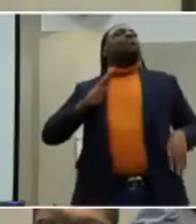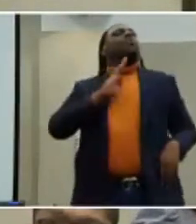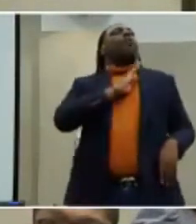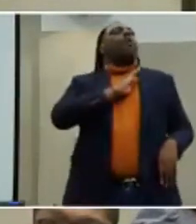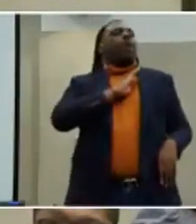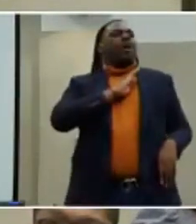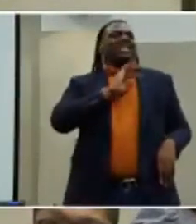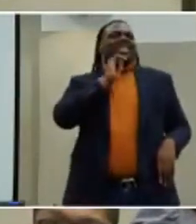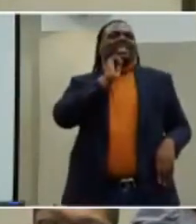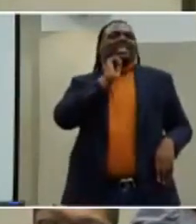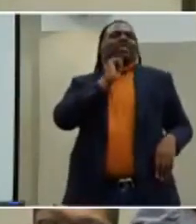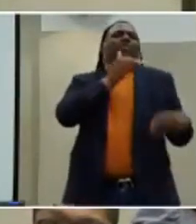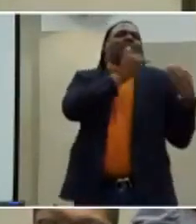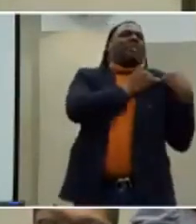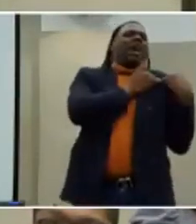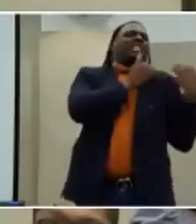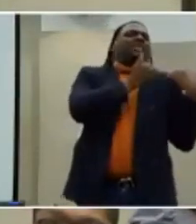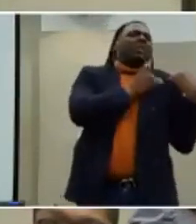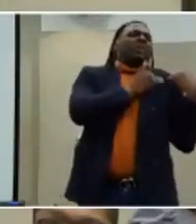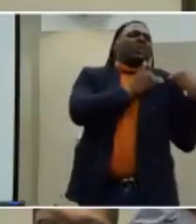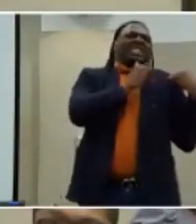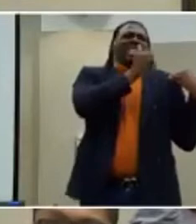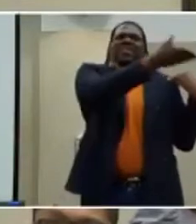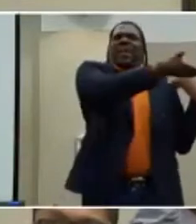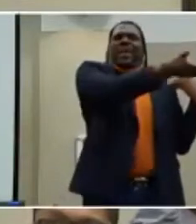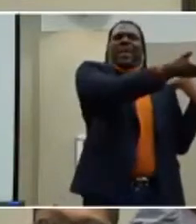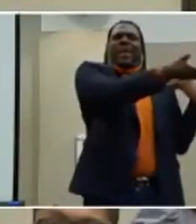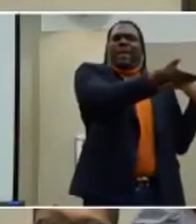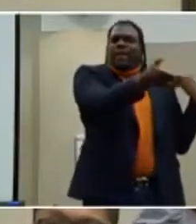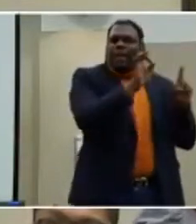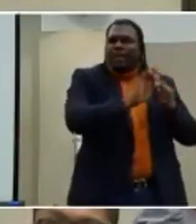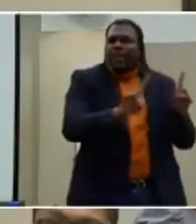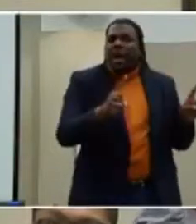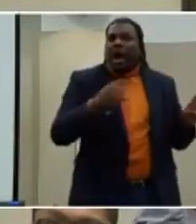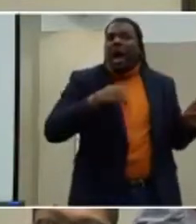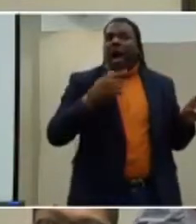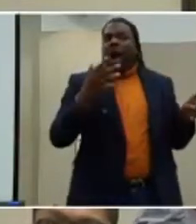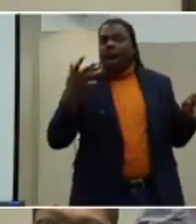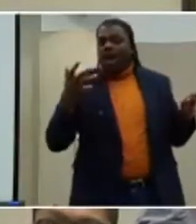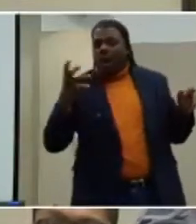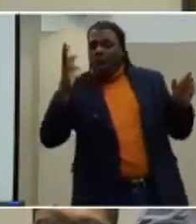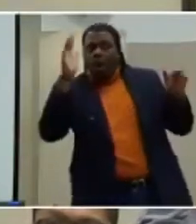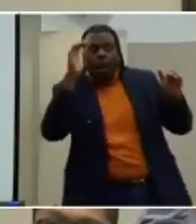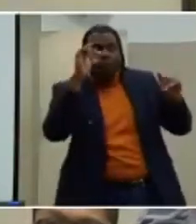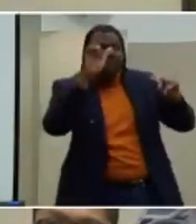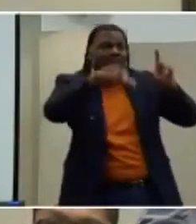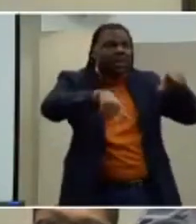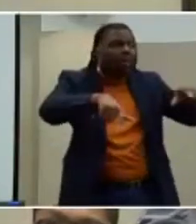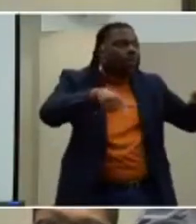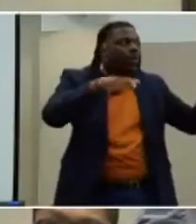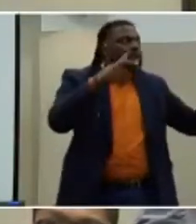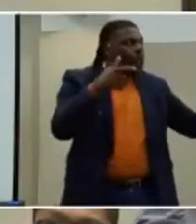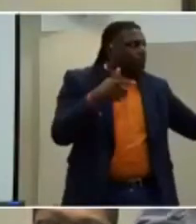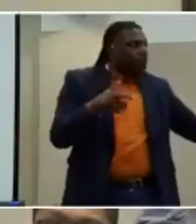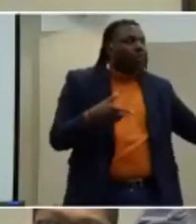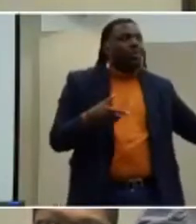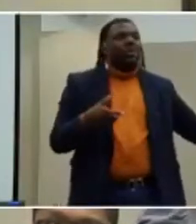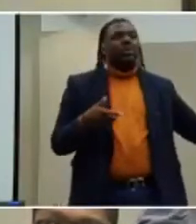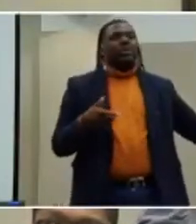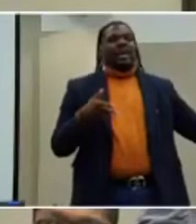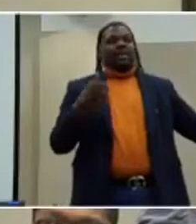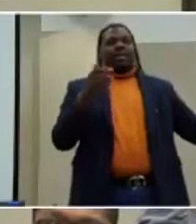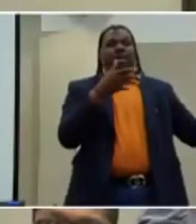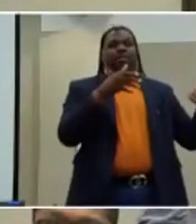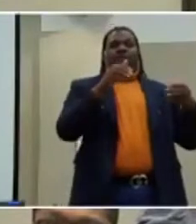responsible for making something accessible that's not there. But I just want to speak, and I hope that the people here in Maryland and